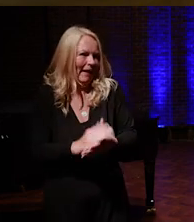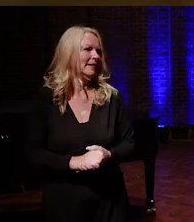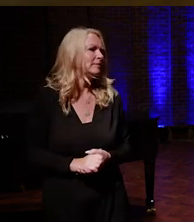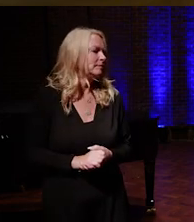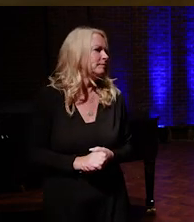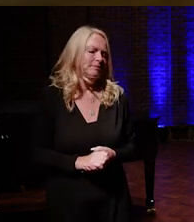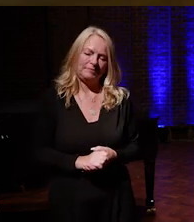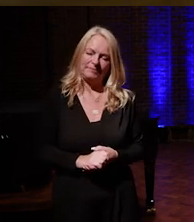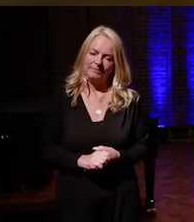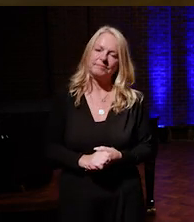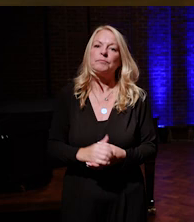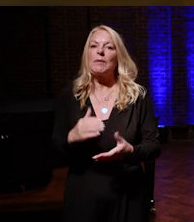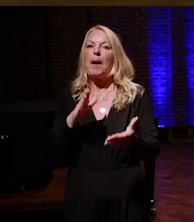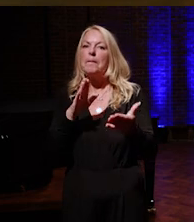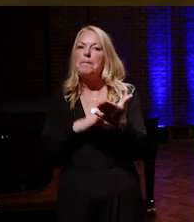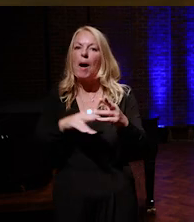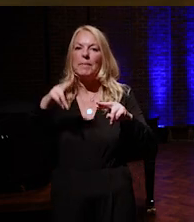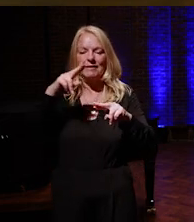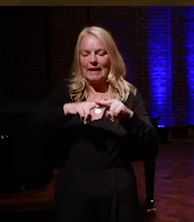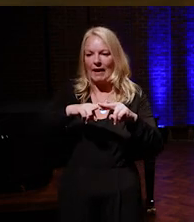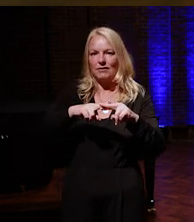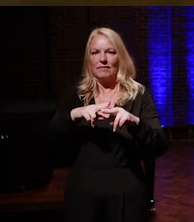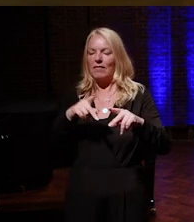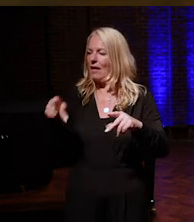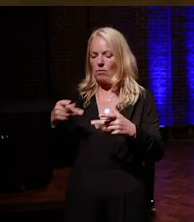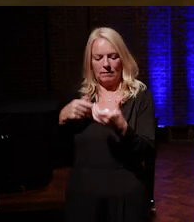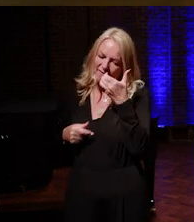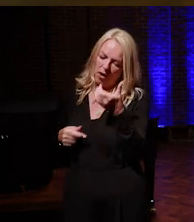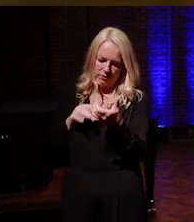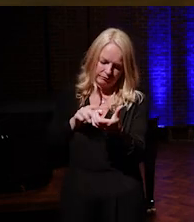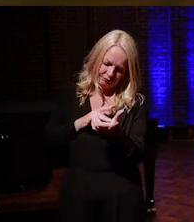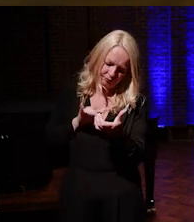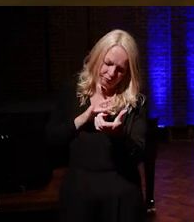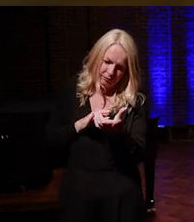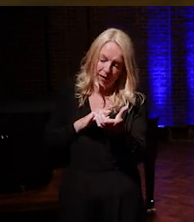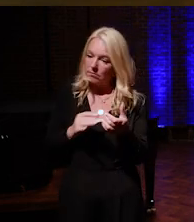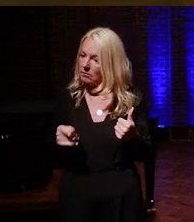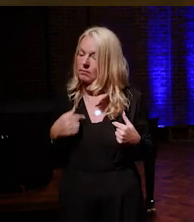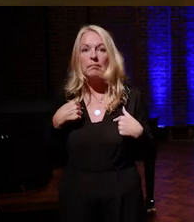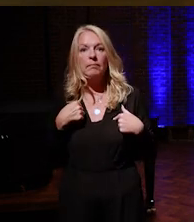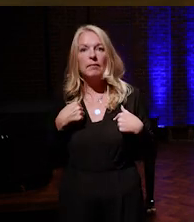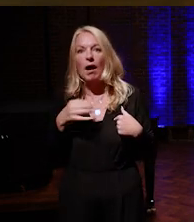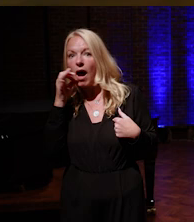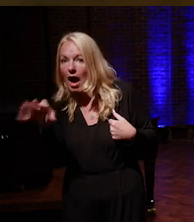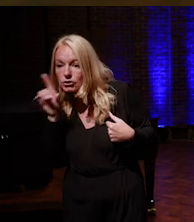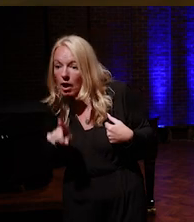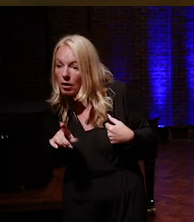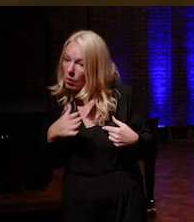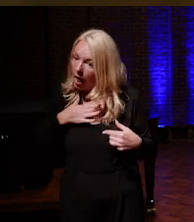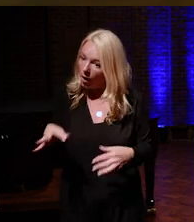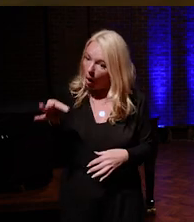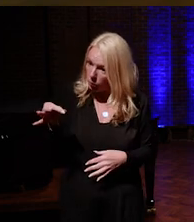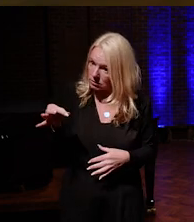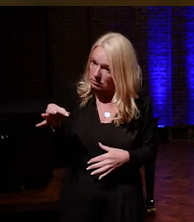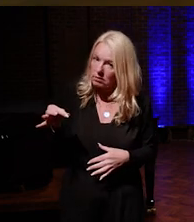Now at this point, mum and dad are distracted. They're looking at their phones. But he asked the young girl, would you like to hold the worm? And she says yes.